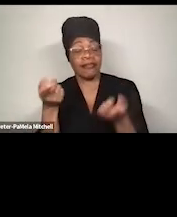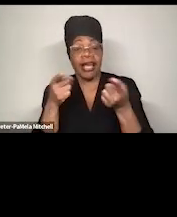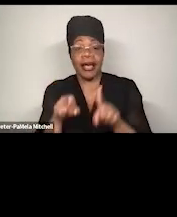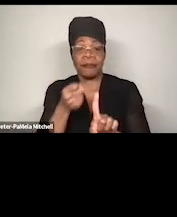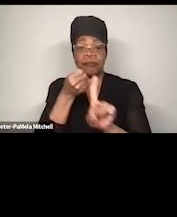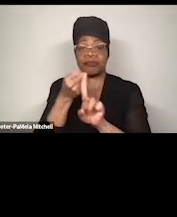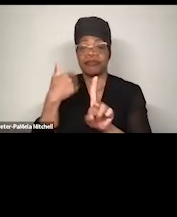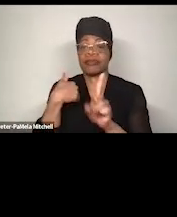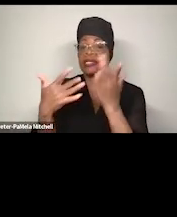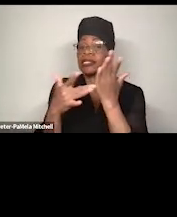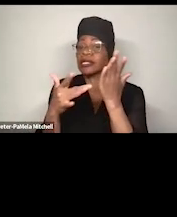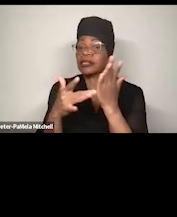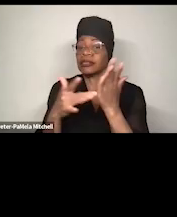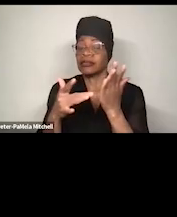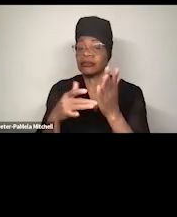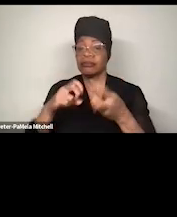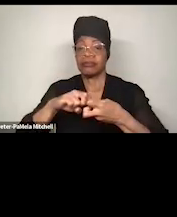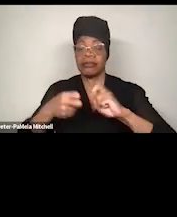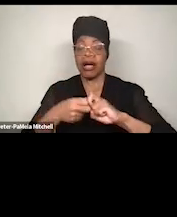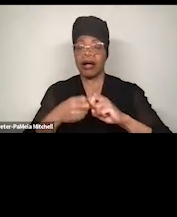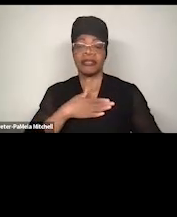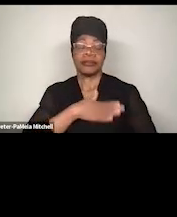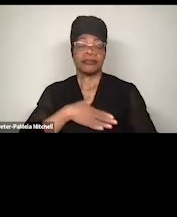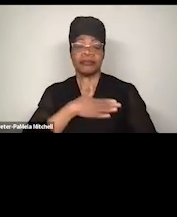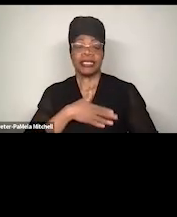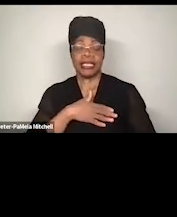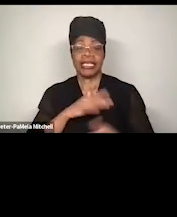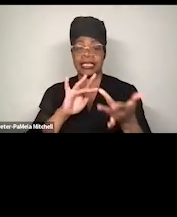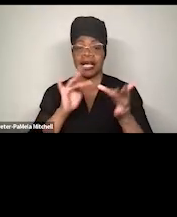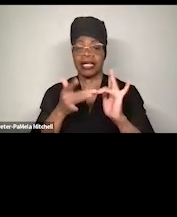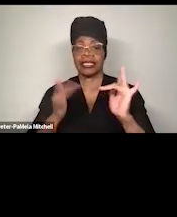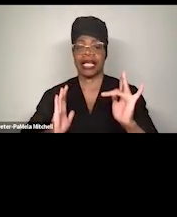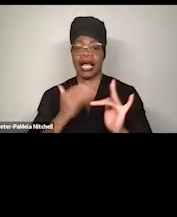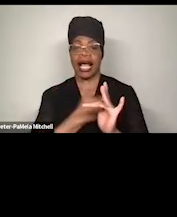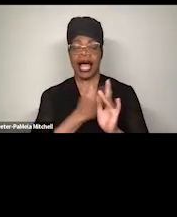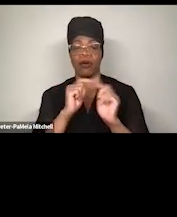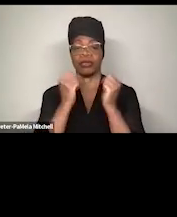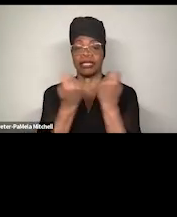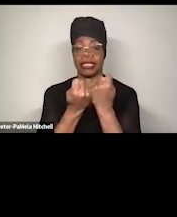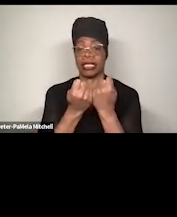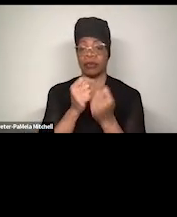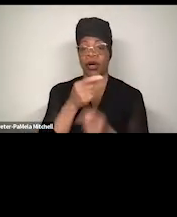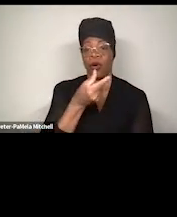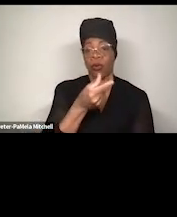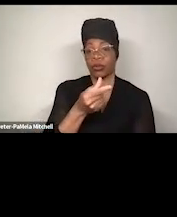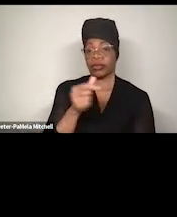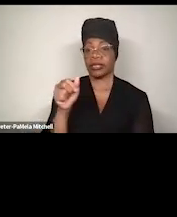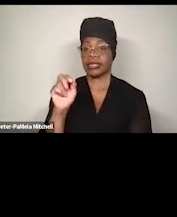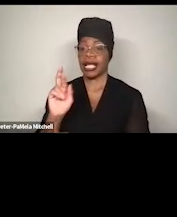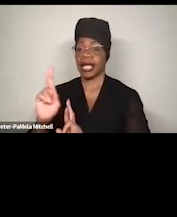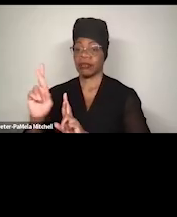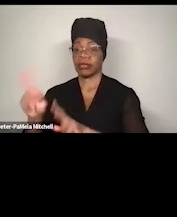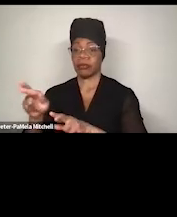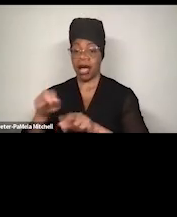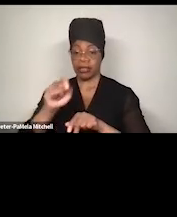feel free to reach out to our team or put a note in the Q&A, and we will reach back out and get